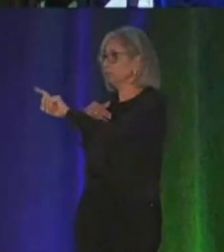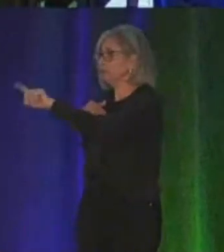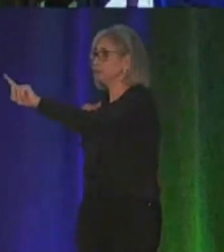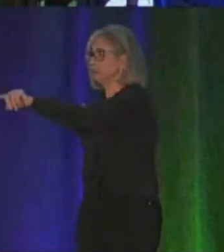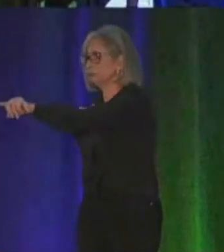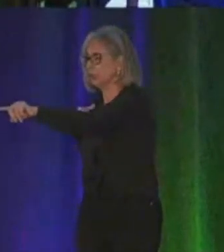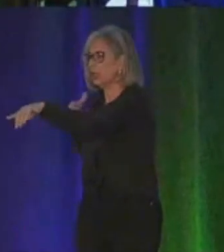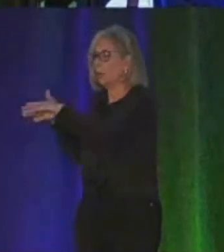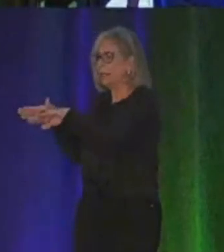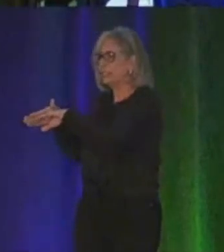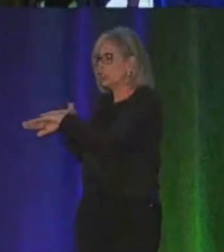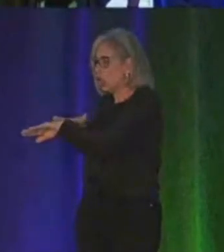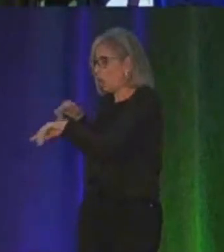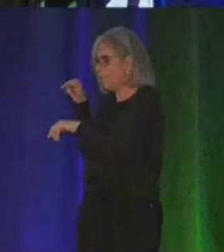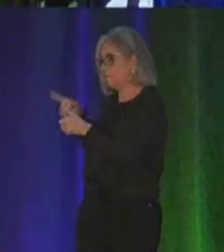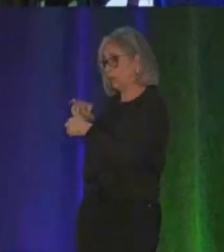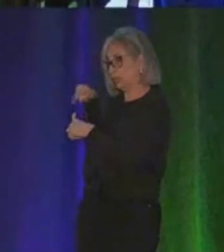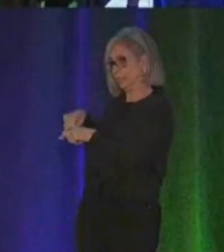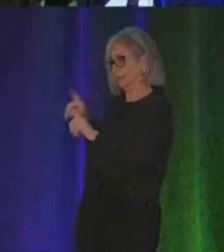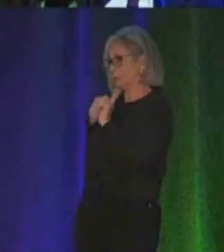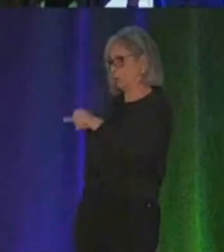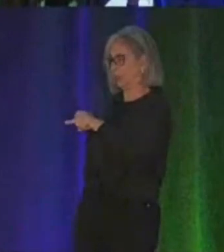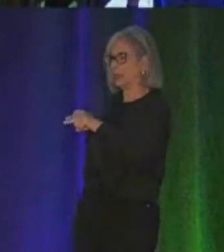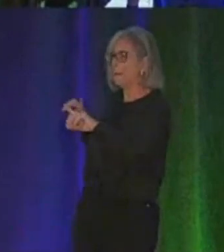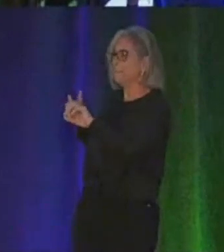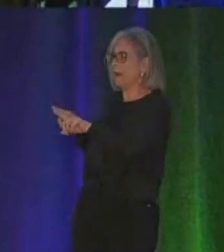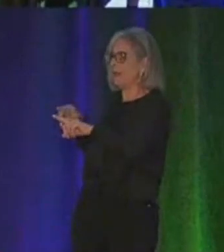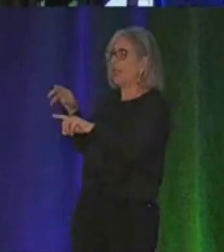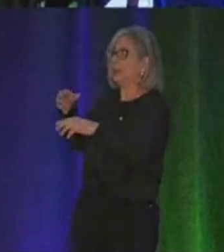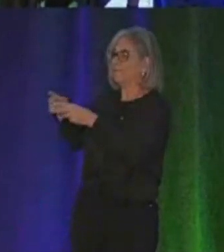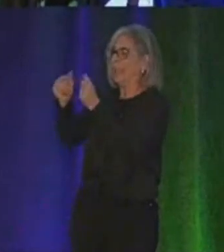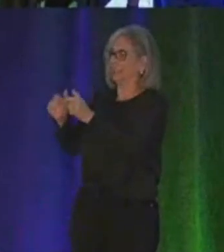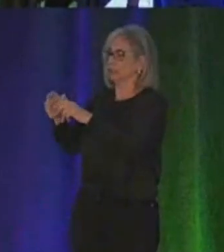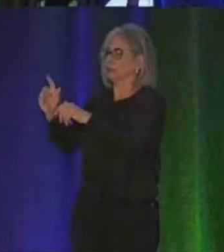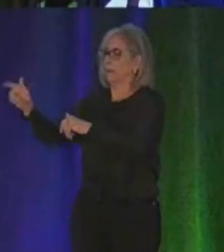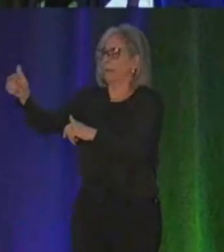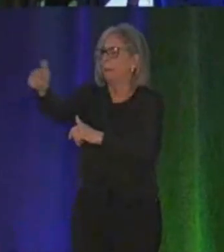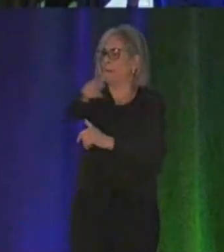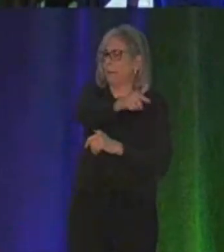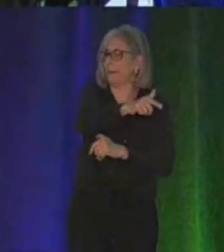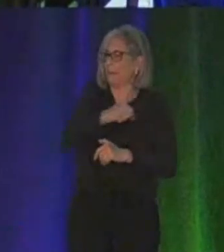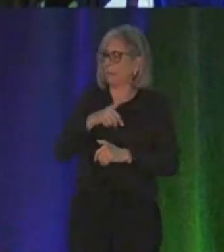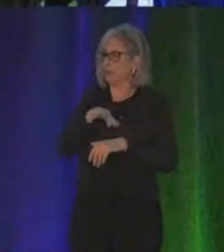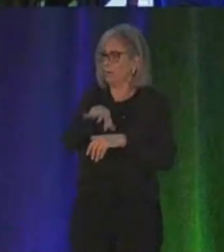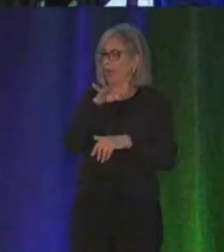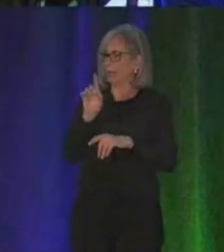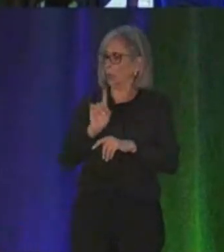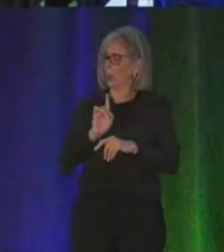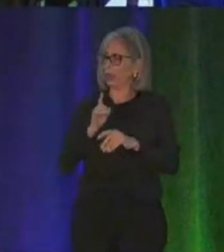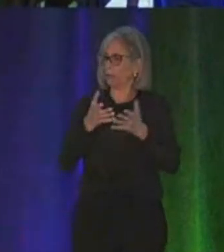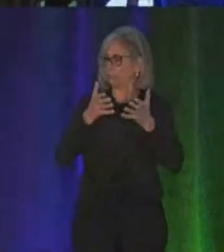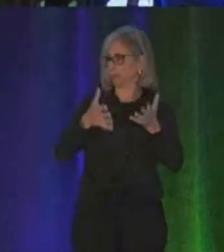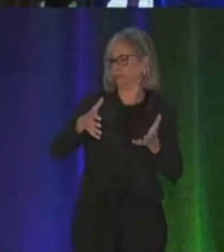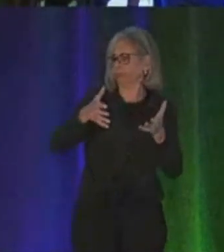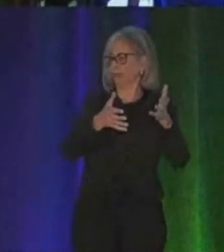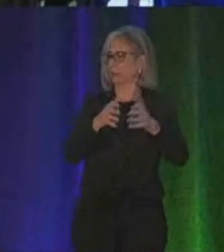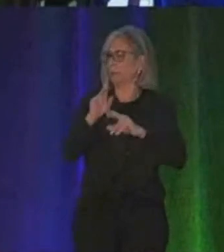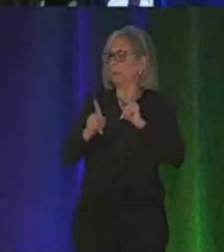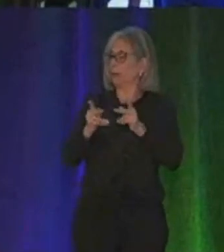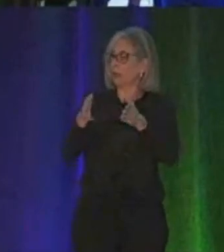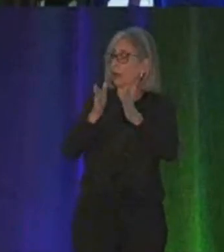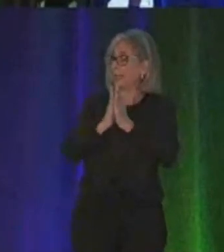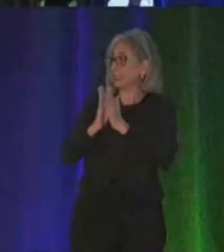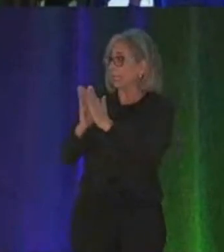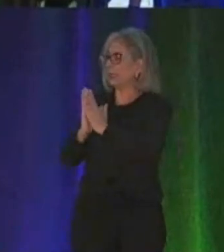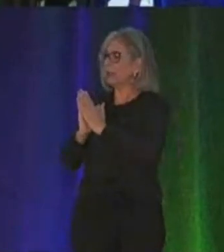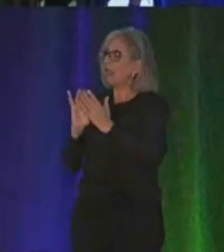slow. But from then on, CloudFront will cache it. They'll keep it around here in case other people in Miami also need to request it.